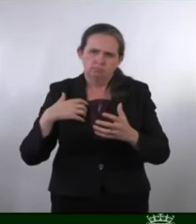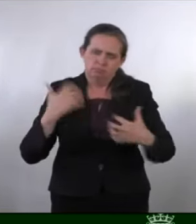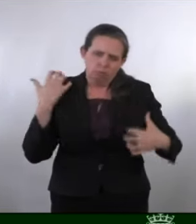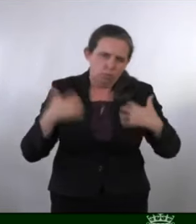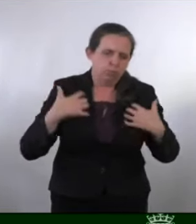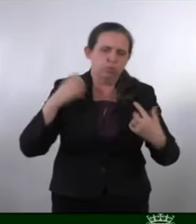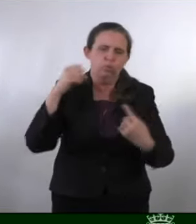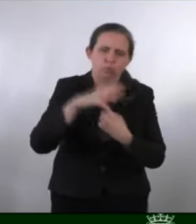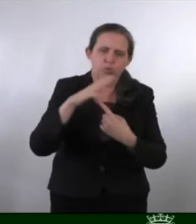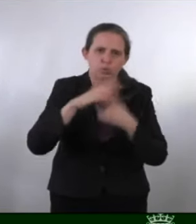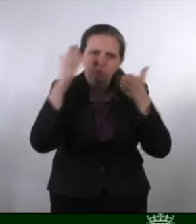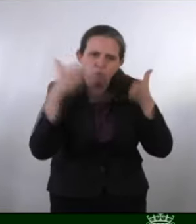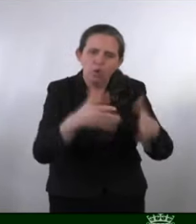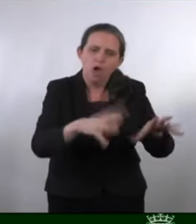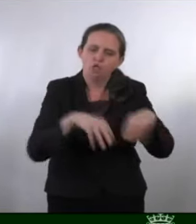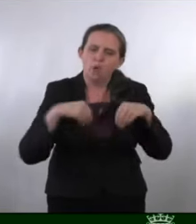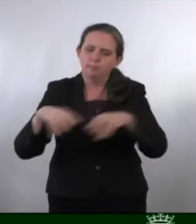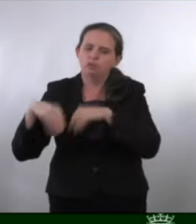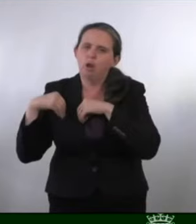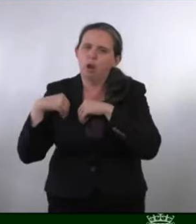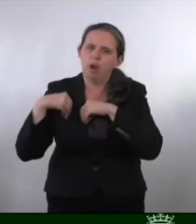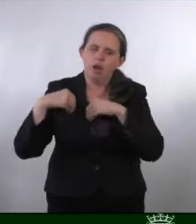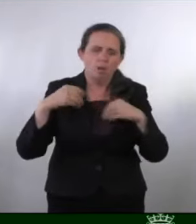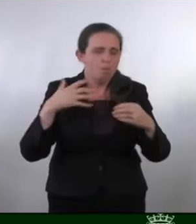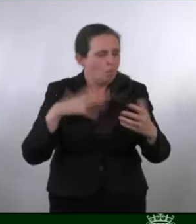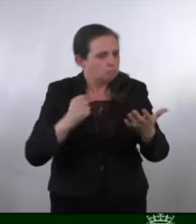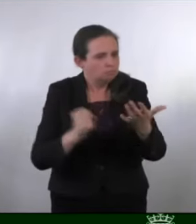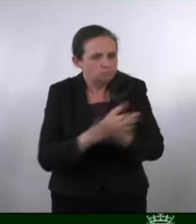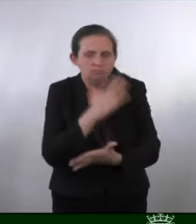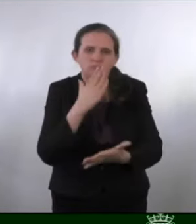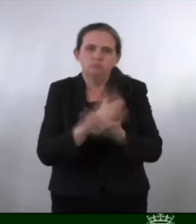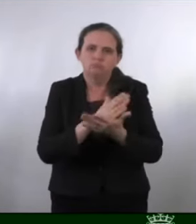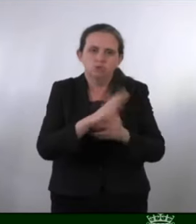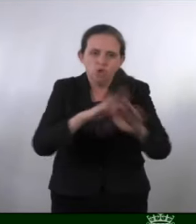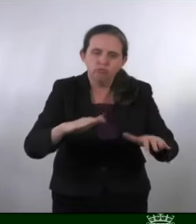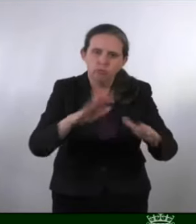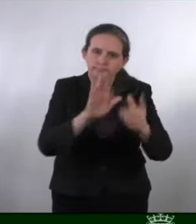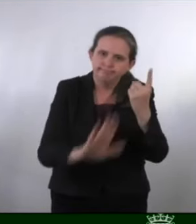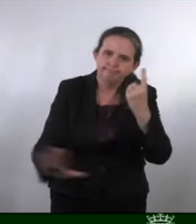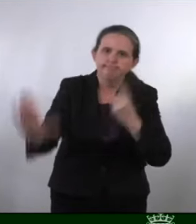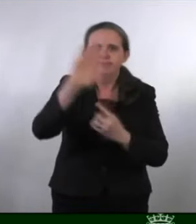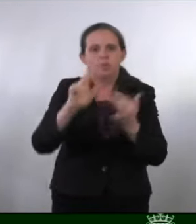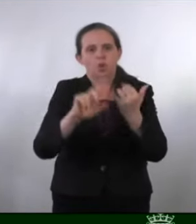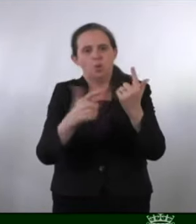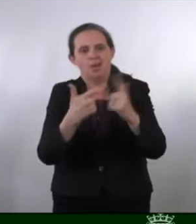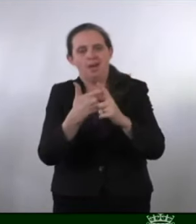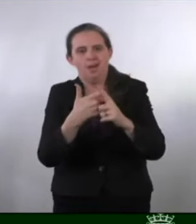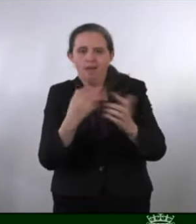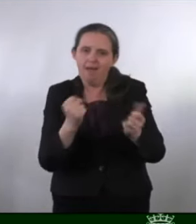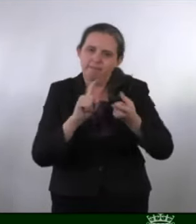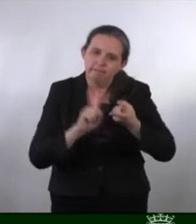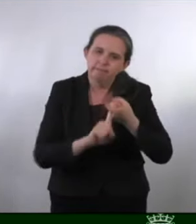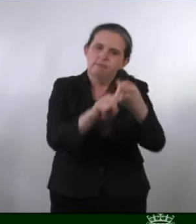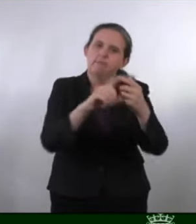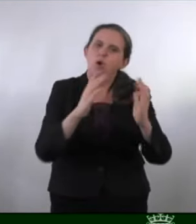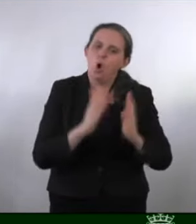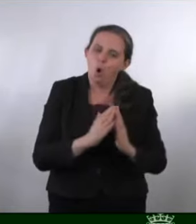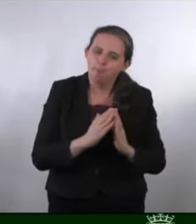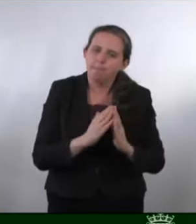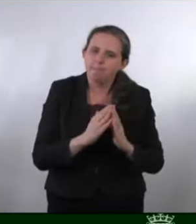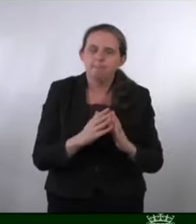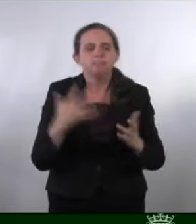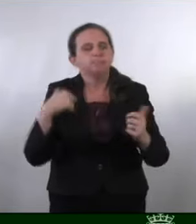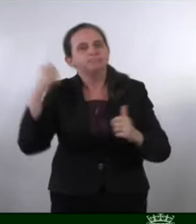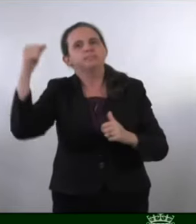we want to be driving up the rate of adoption right across the country. There have been delays in the court service, which has